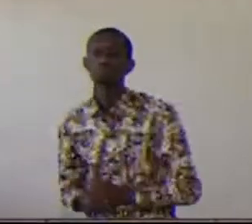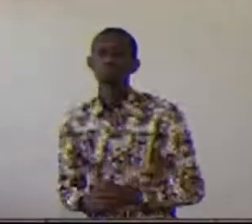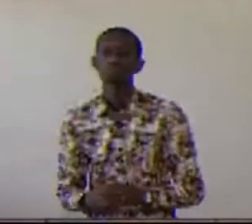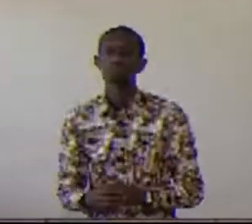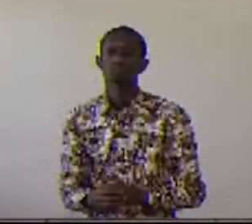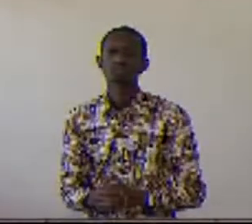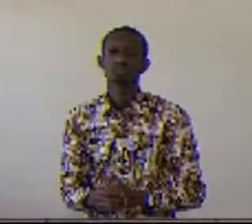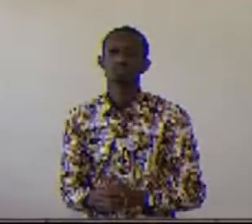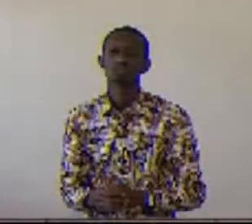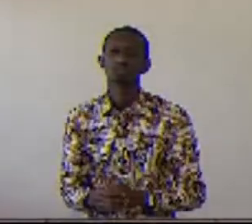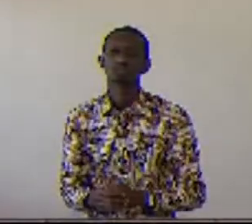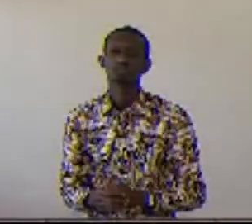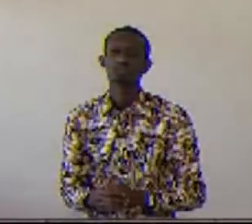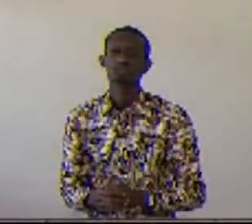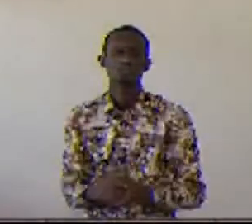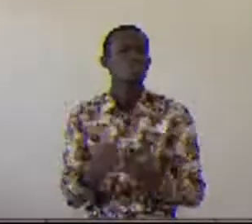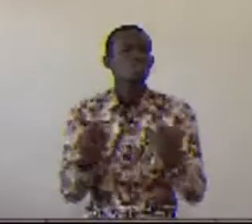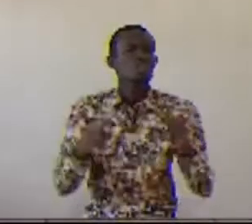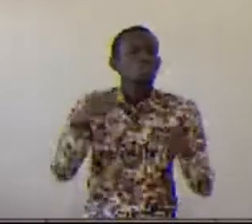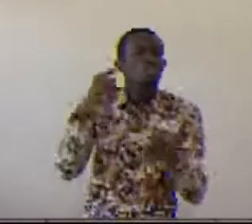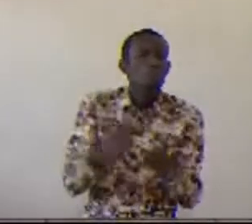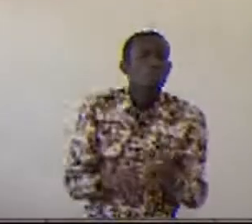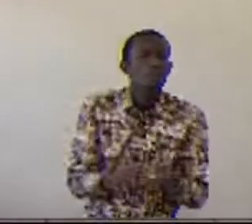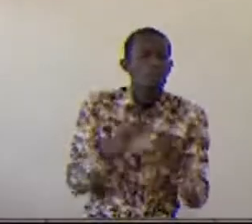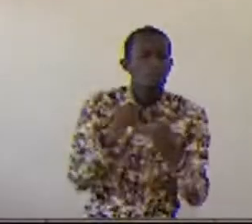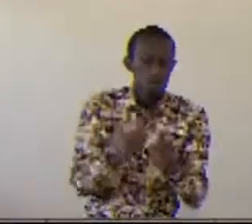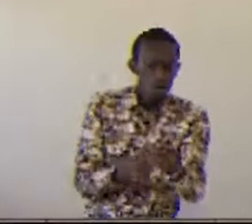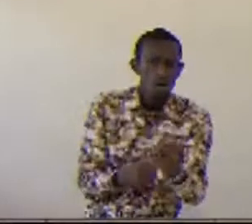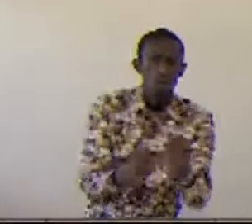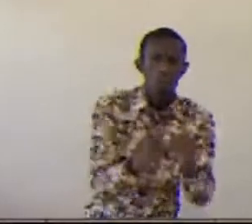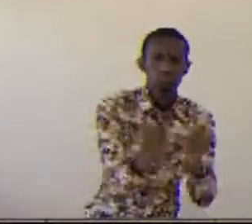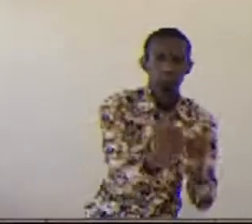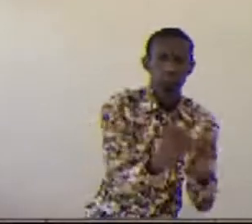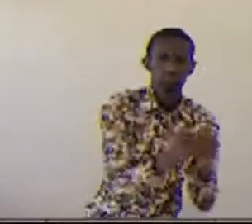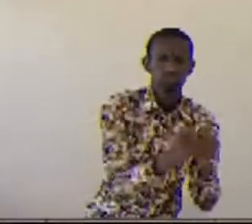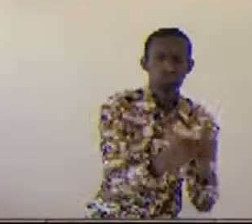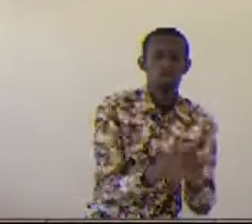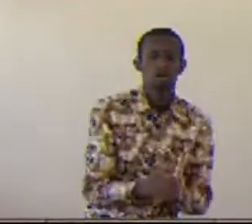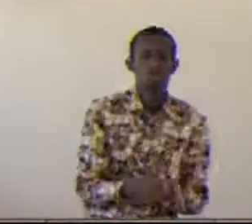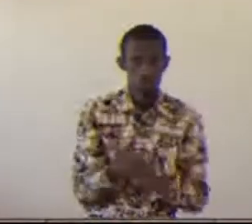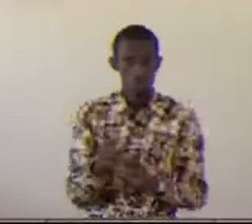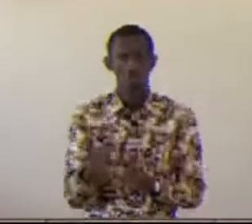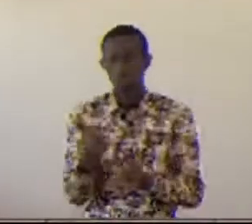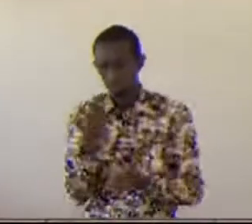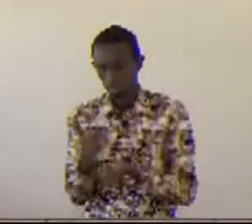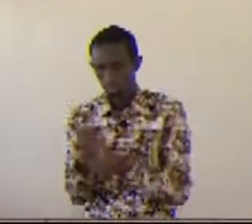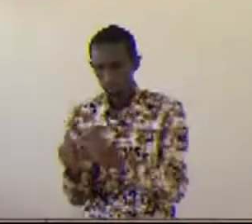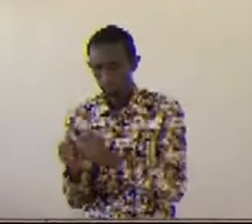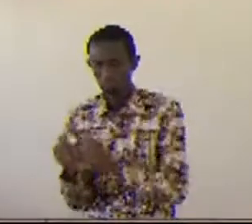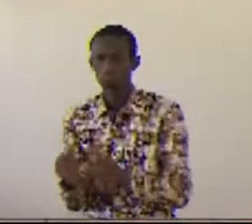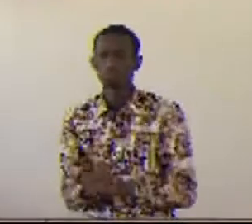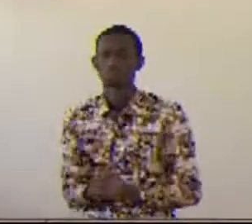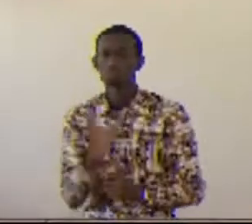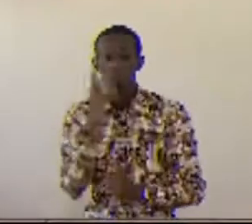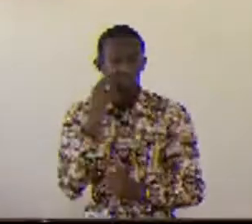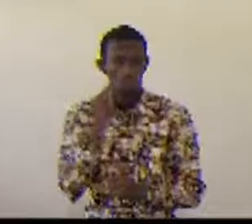strong forces. Okay? So, let us see what it is being said here.